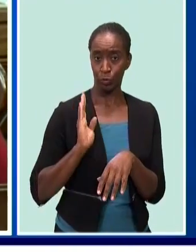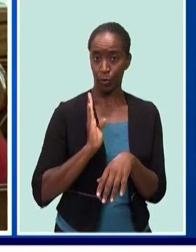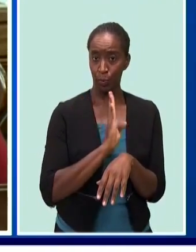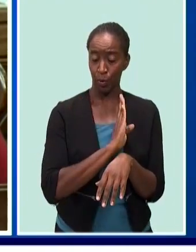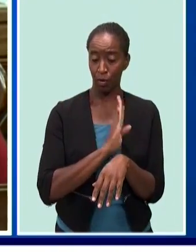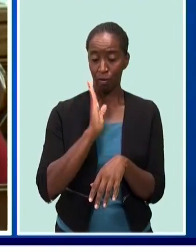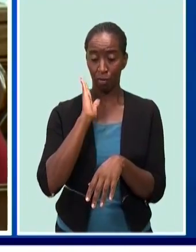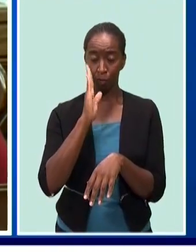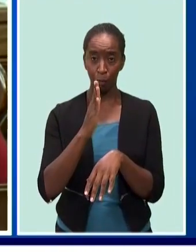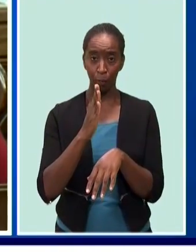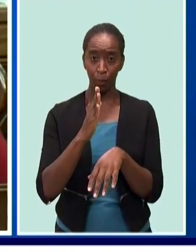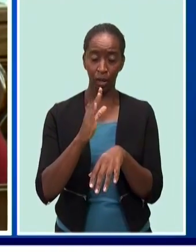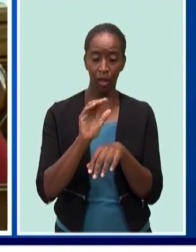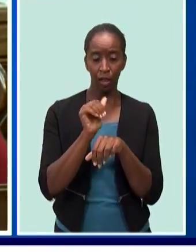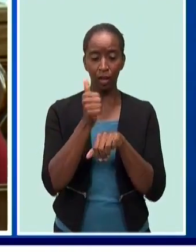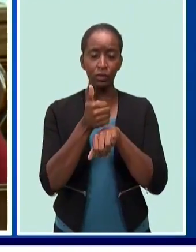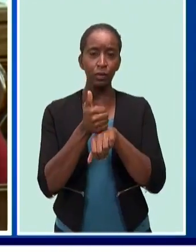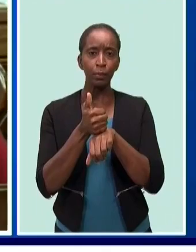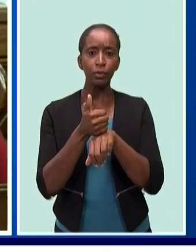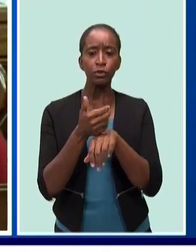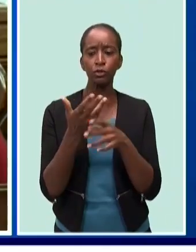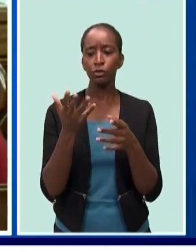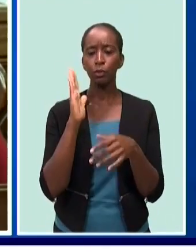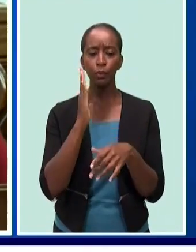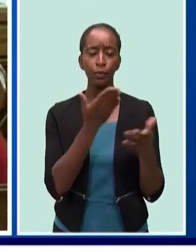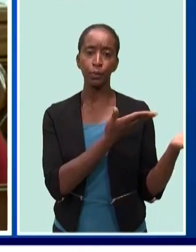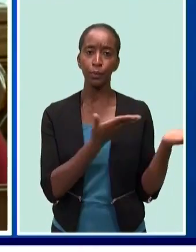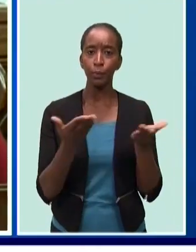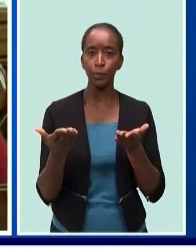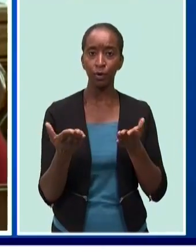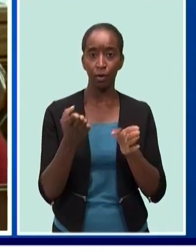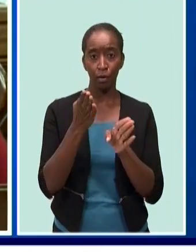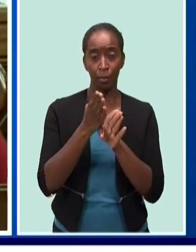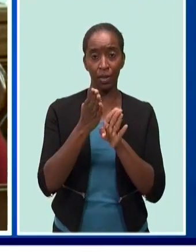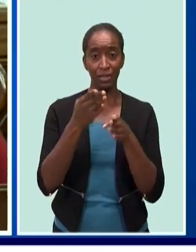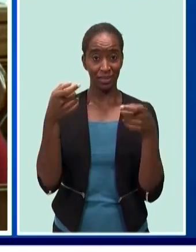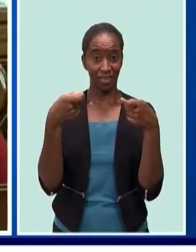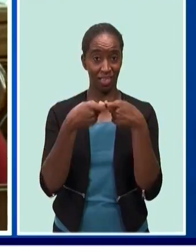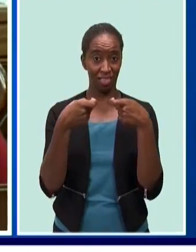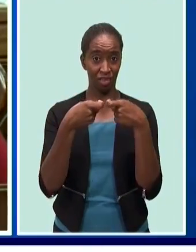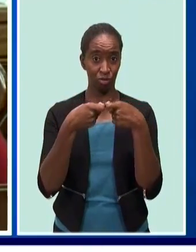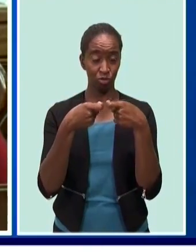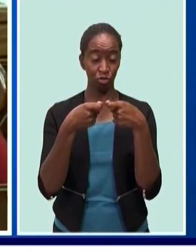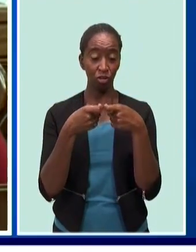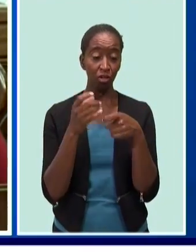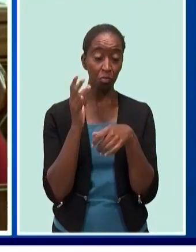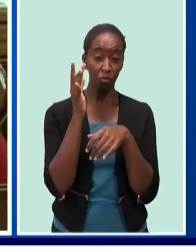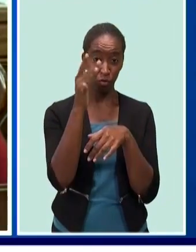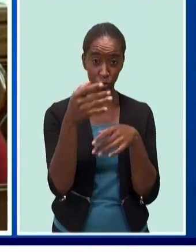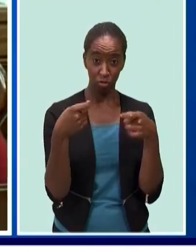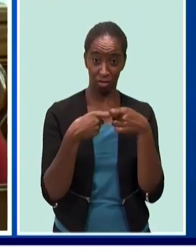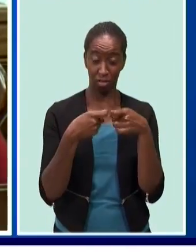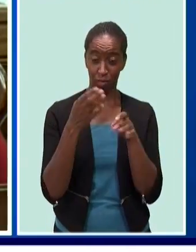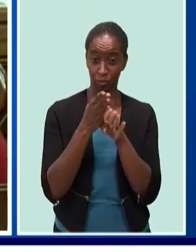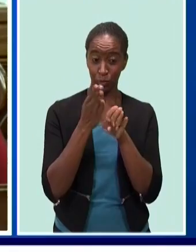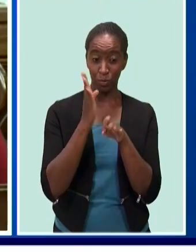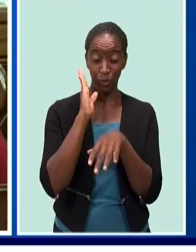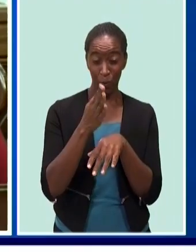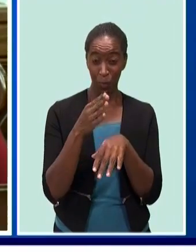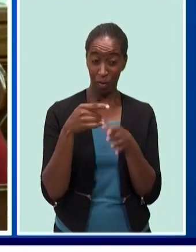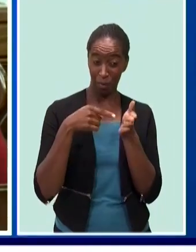buses project? Are we paving the way for a